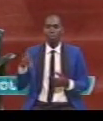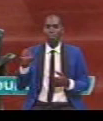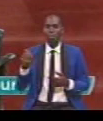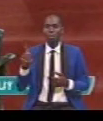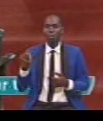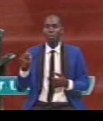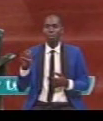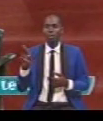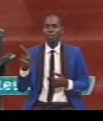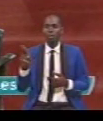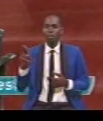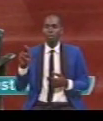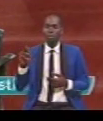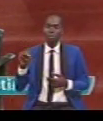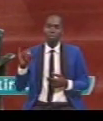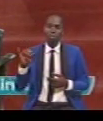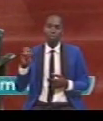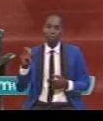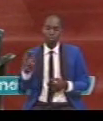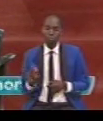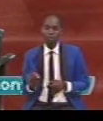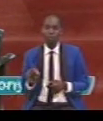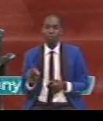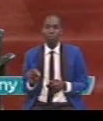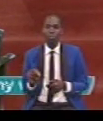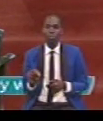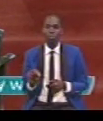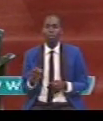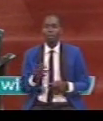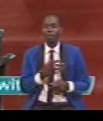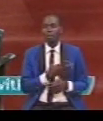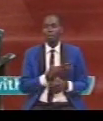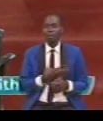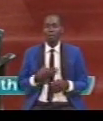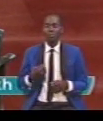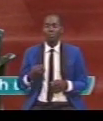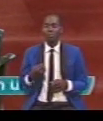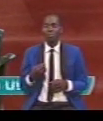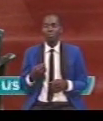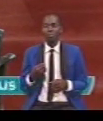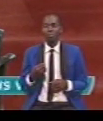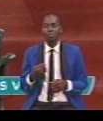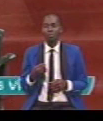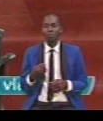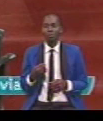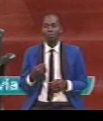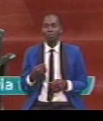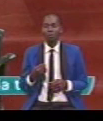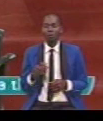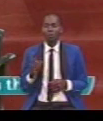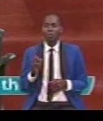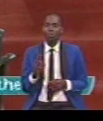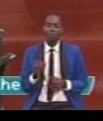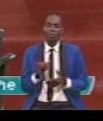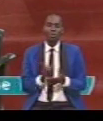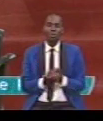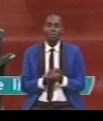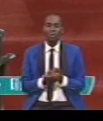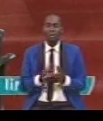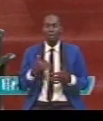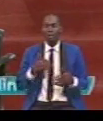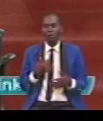he developed hypertensive neuropathy. So neuropathy is where the nerves get little blood supply because of